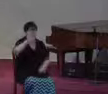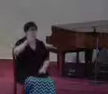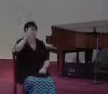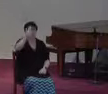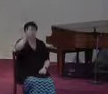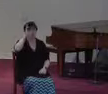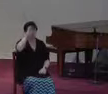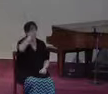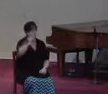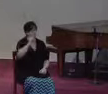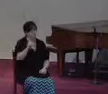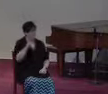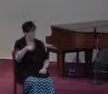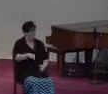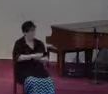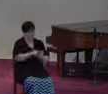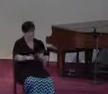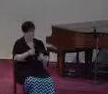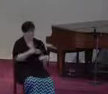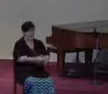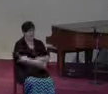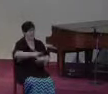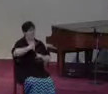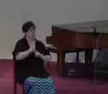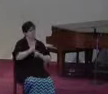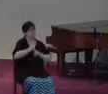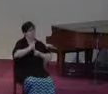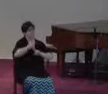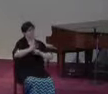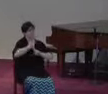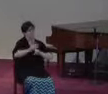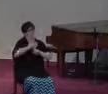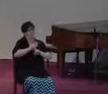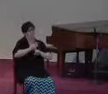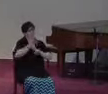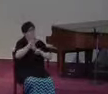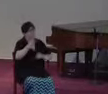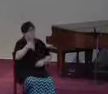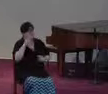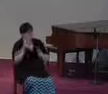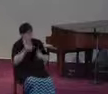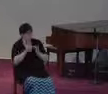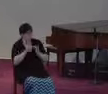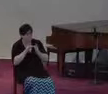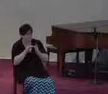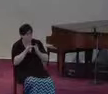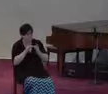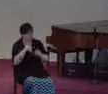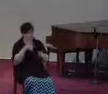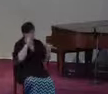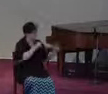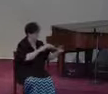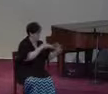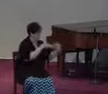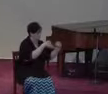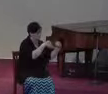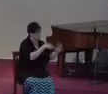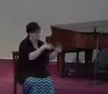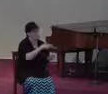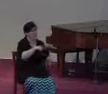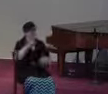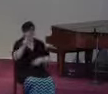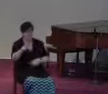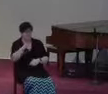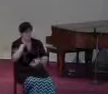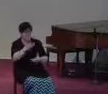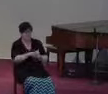So this week, after months and months of looking, I've looked online, I've looked in stores. You can ask my wife. Every time I go to a store that has a sporting goods section, I'm looking to see if